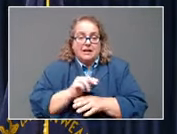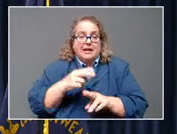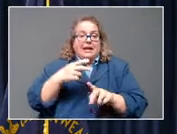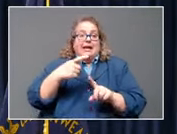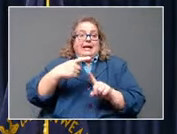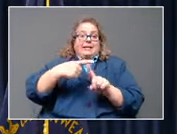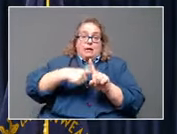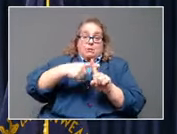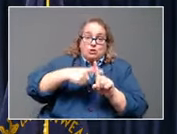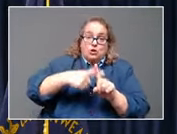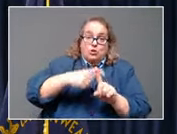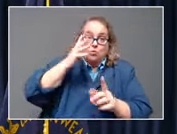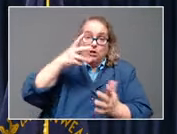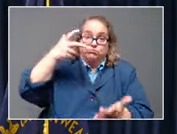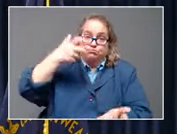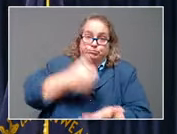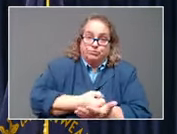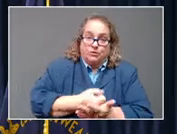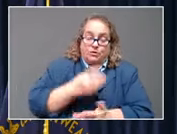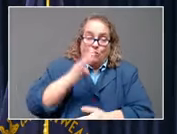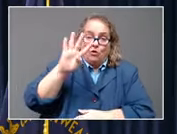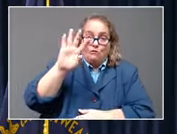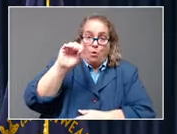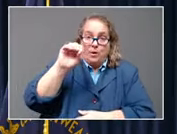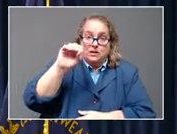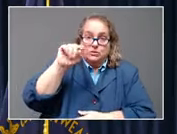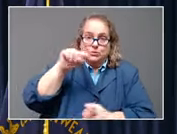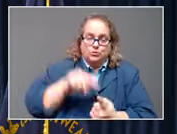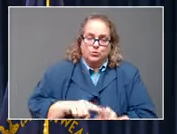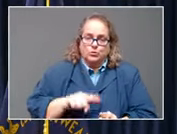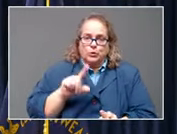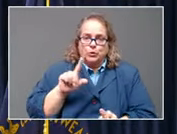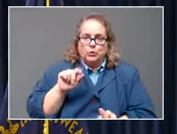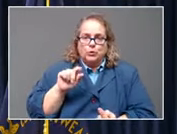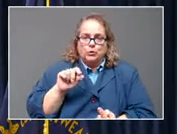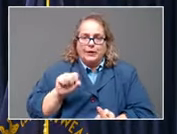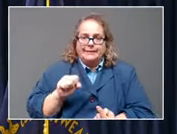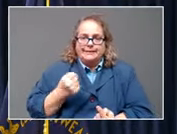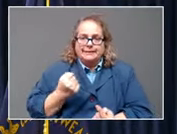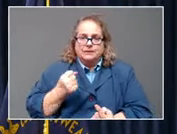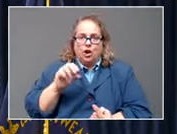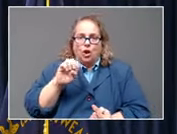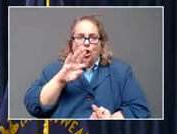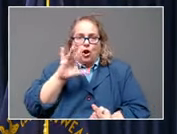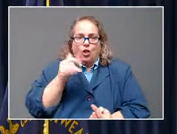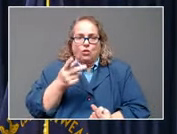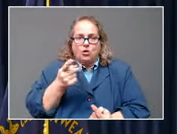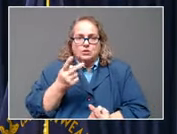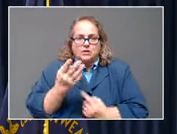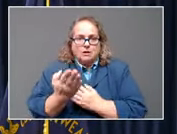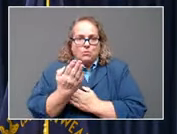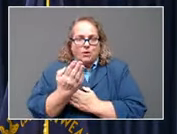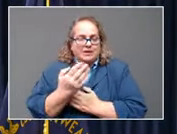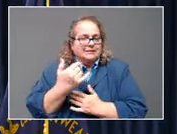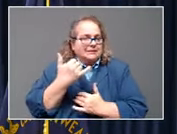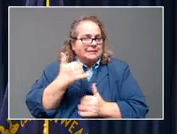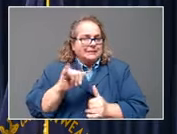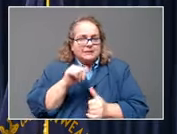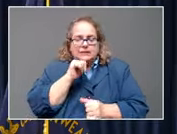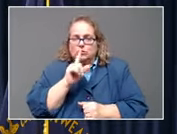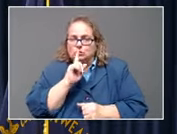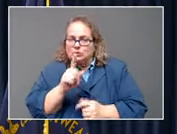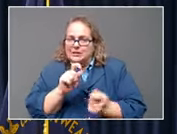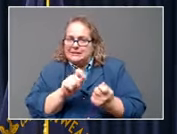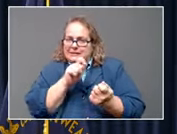the 40s Wednesday afternoon into the 20s by early Thursday morning. Still some uncertainty in where the corridor of